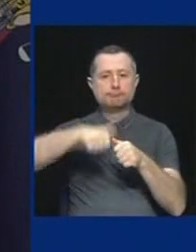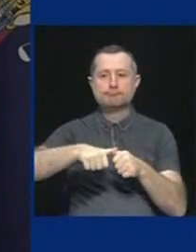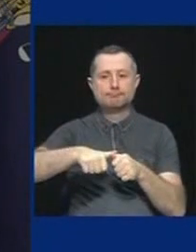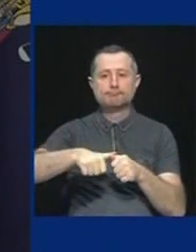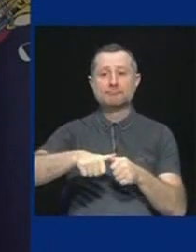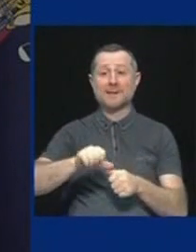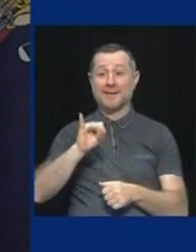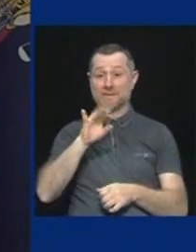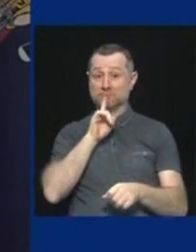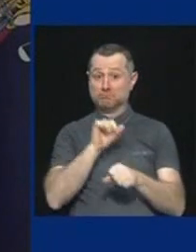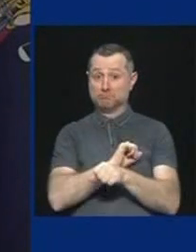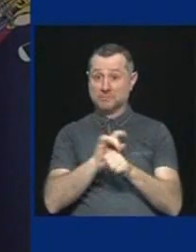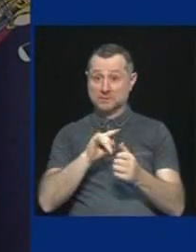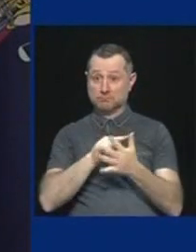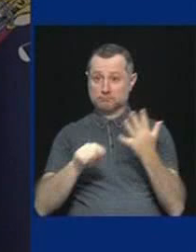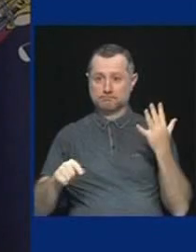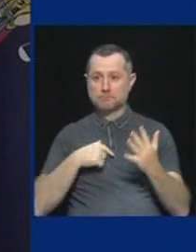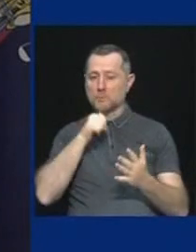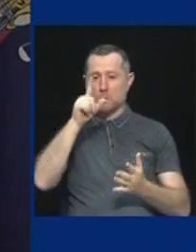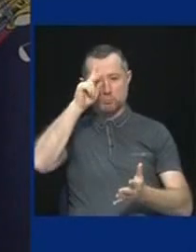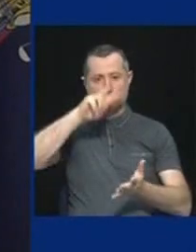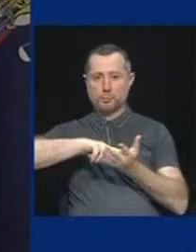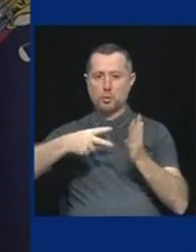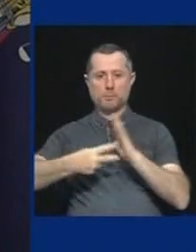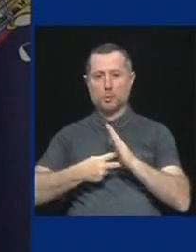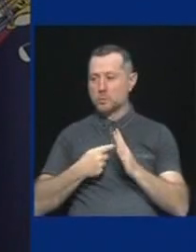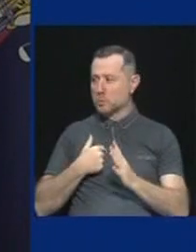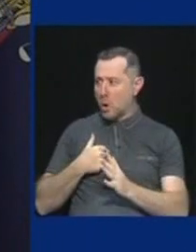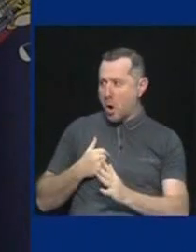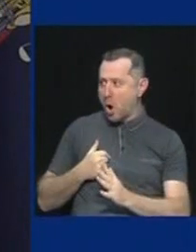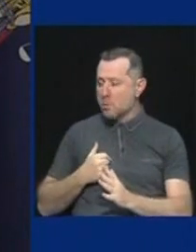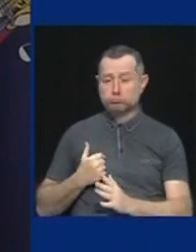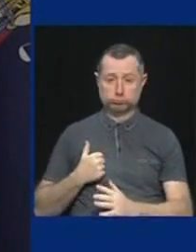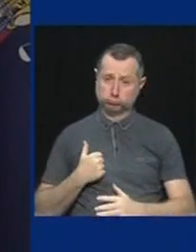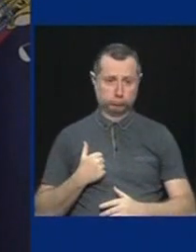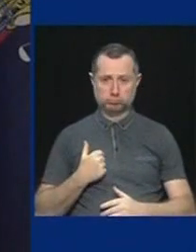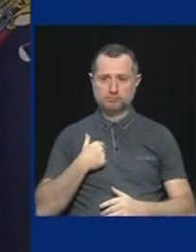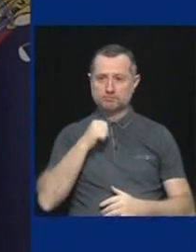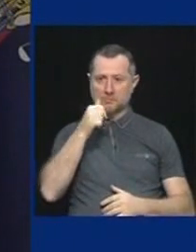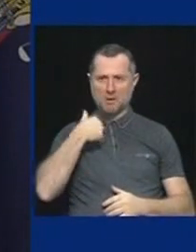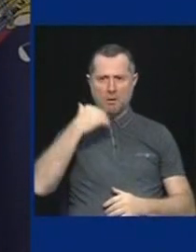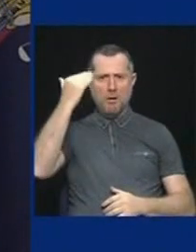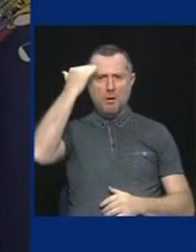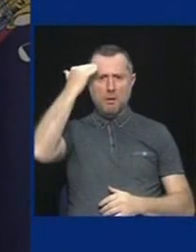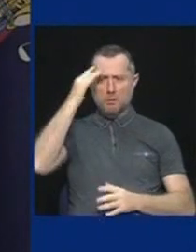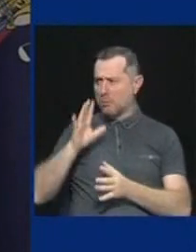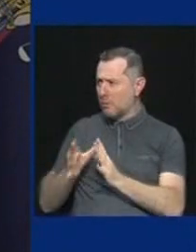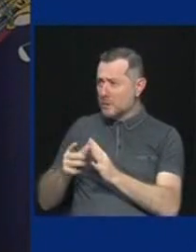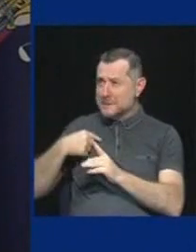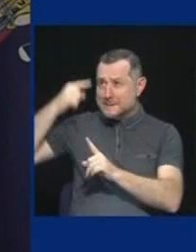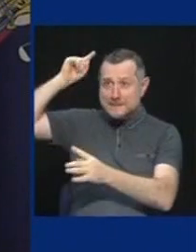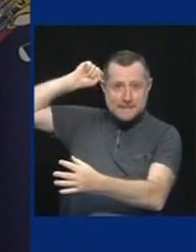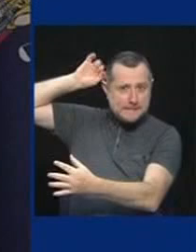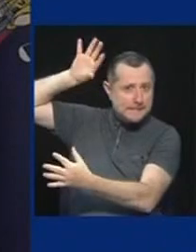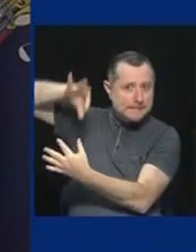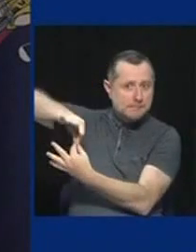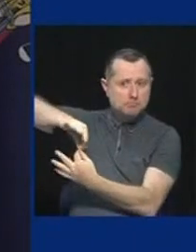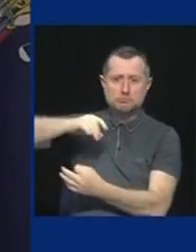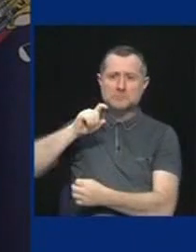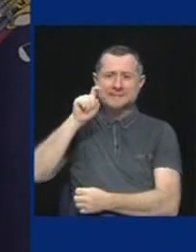proper procedures weren't followed in investigating Trooper Pfeiffer and his supervisor. Kennedy Cuomo informed